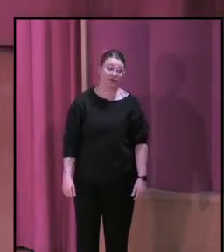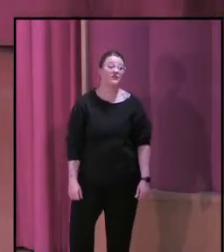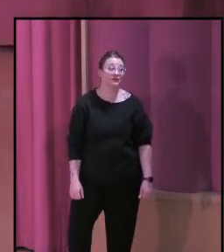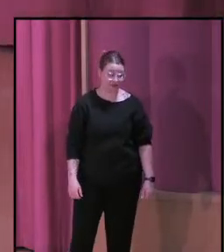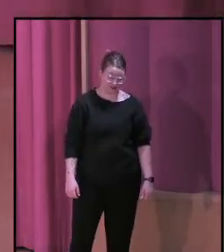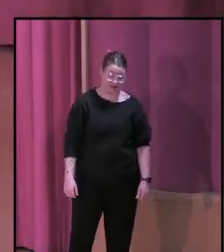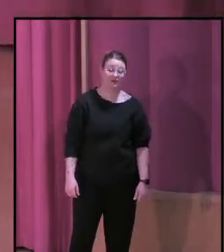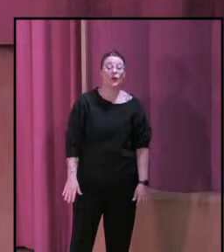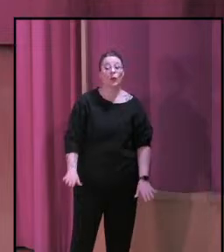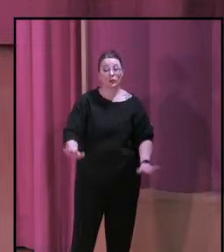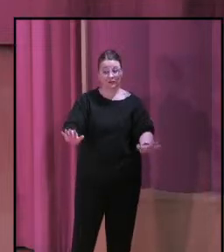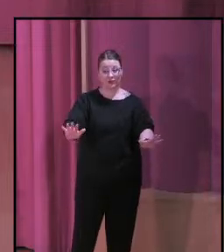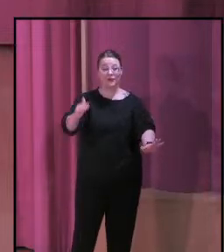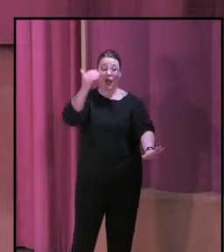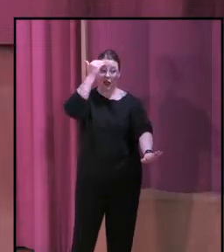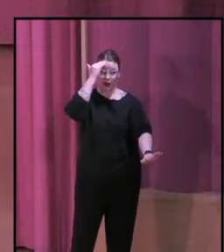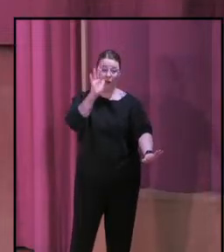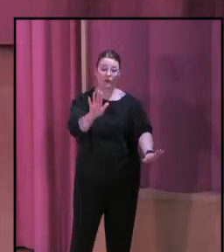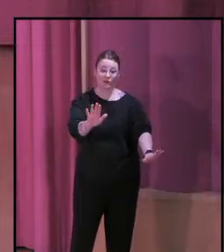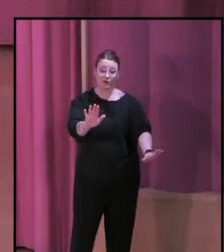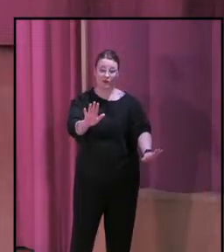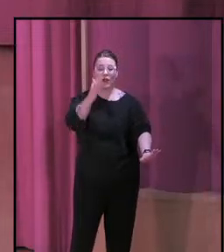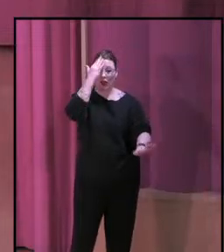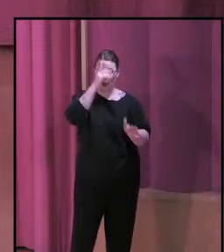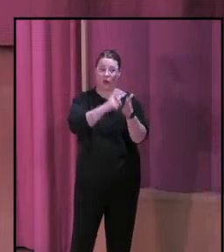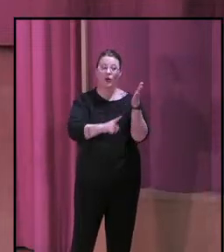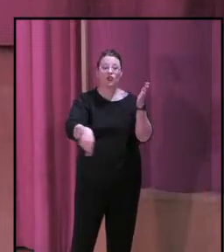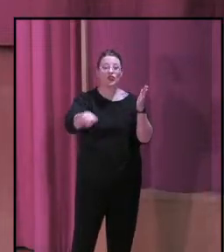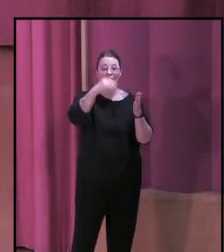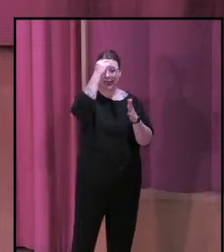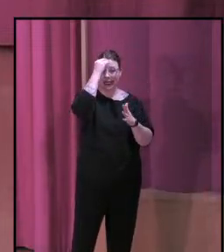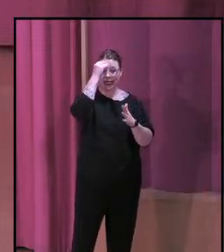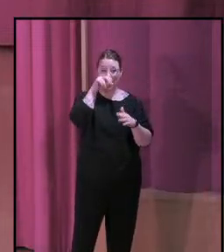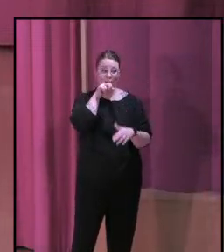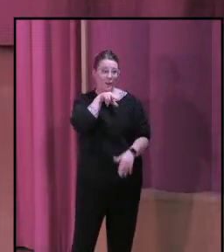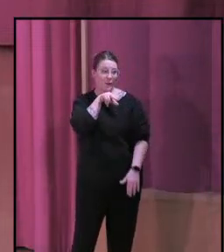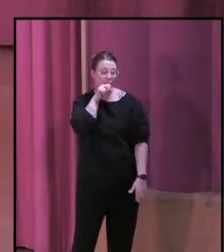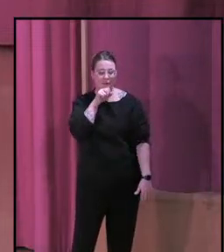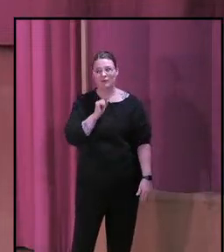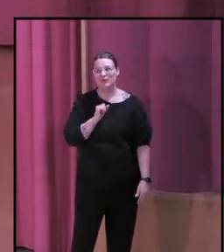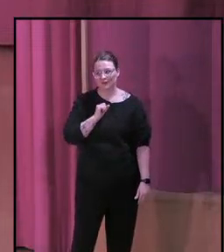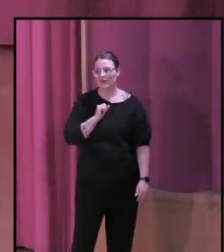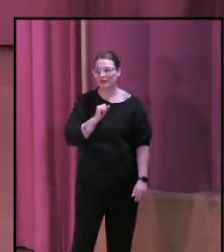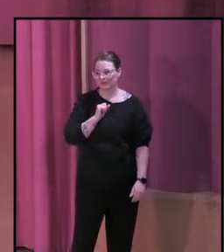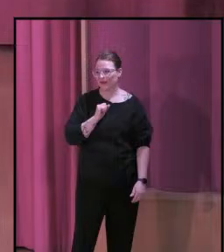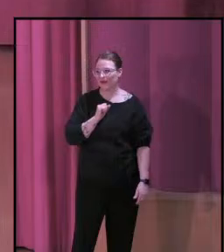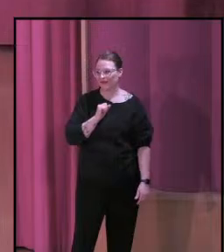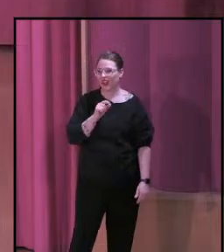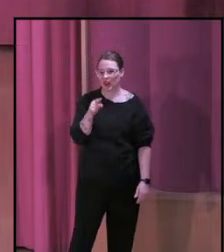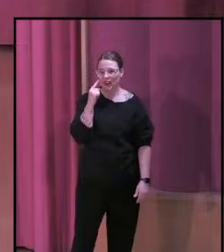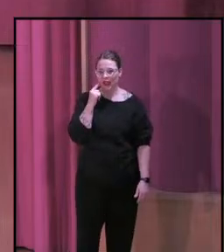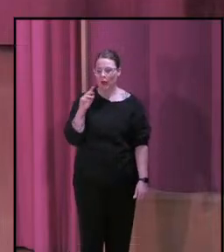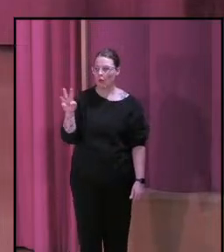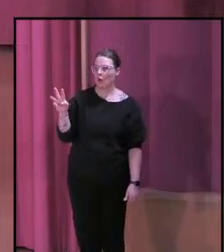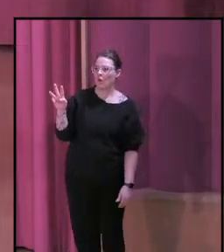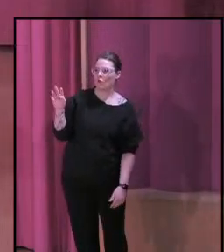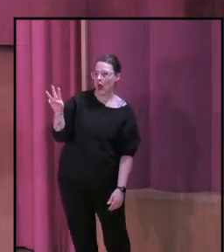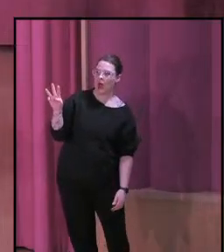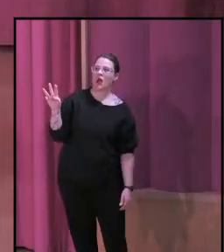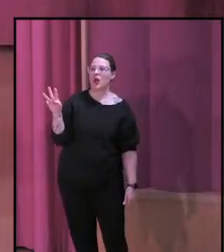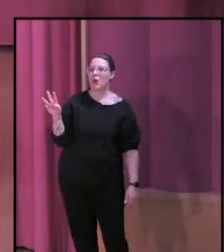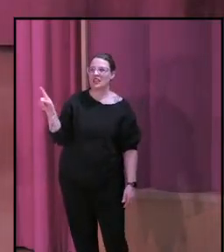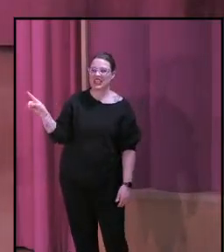Oh, I know. I know what you're all thinking. You're thinking, wow, he's